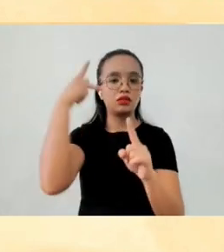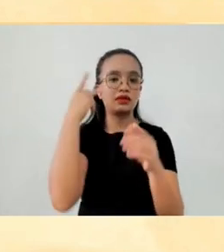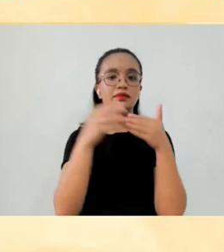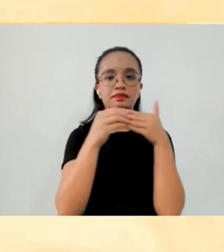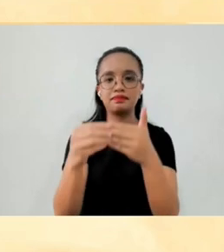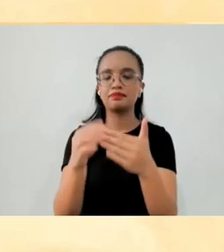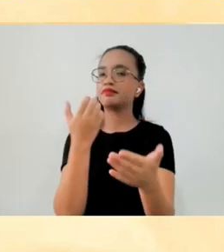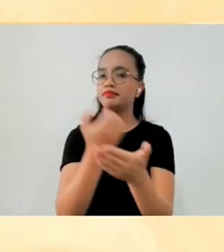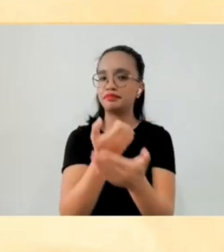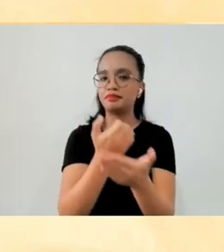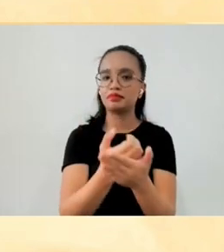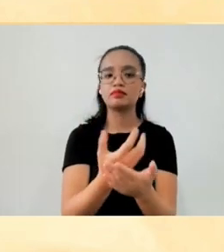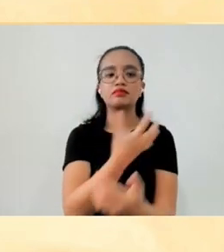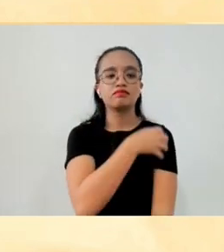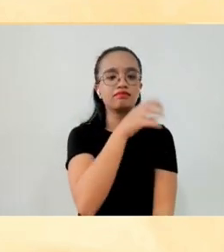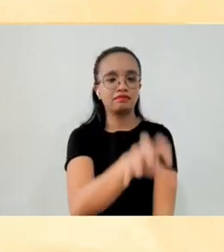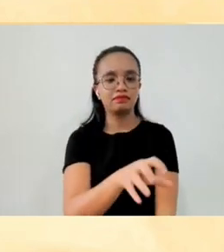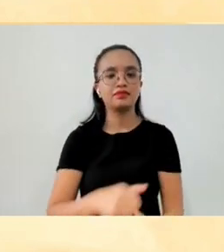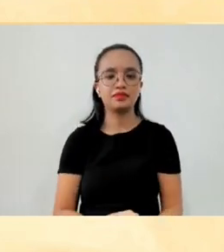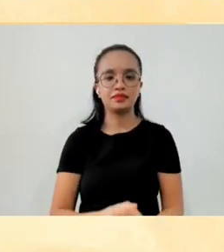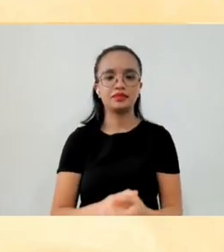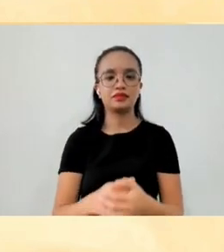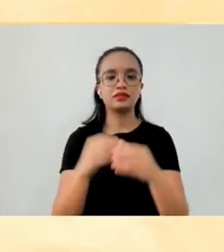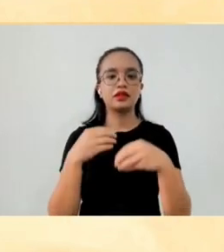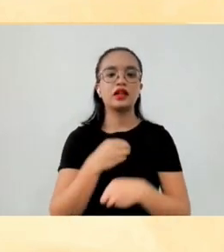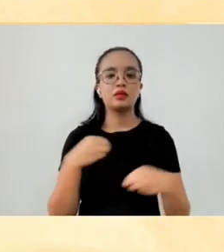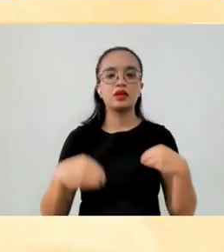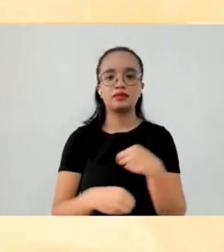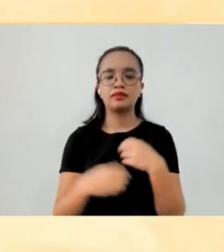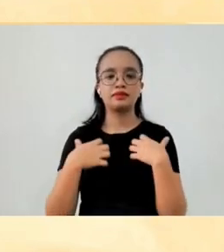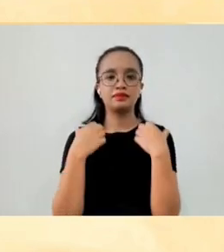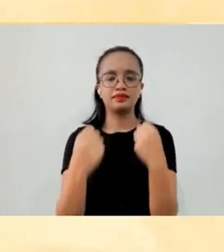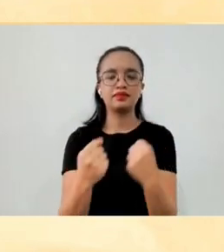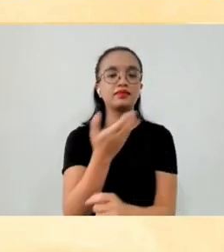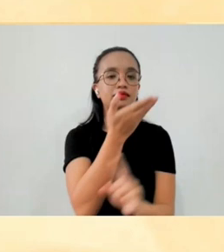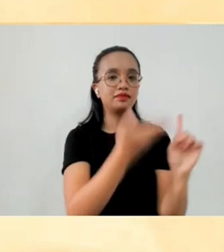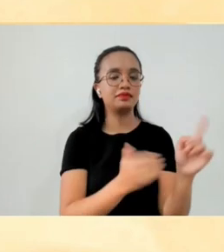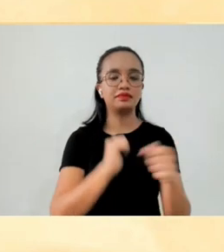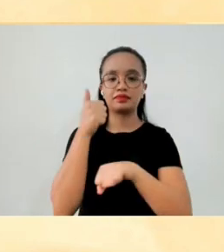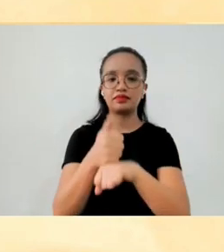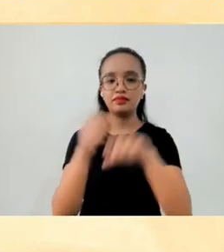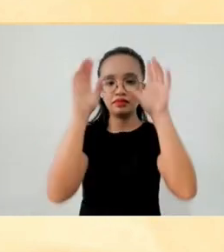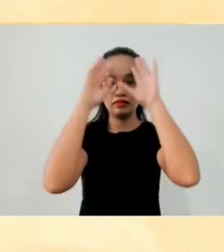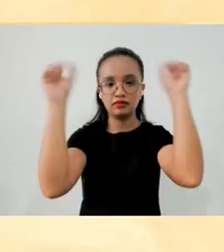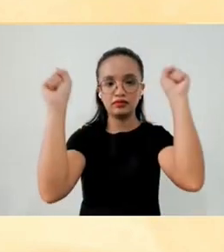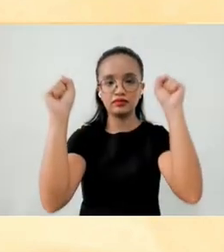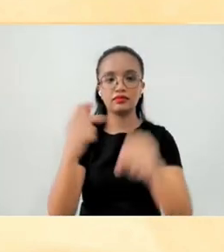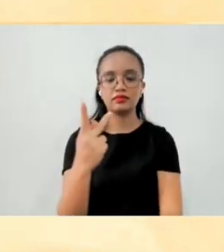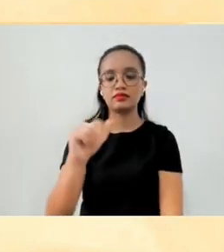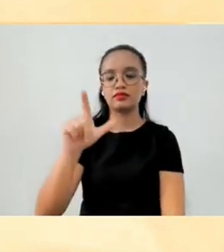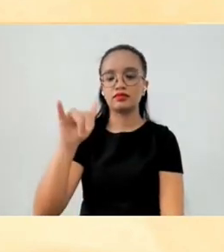economic empowerment, and reproductive health. She is also the founder and the president of Kalisa Action